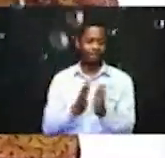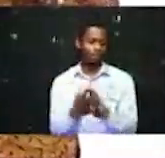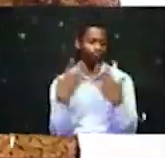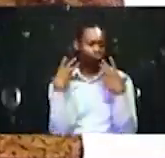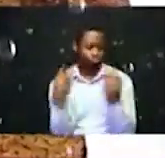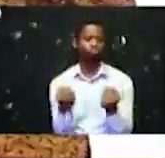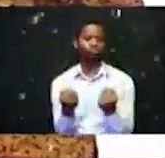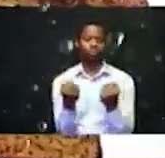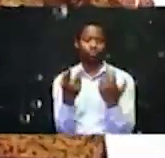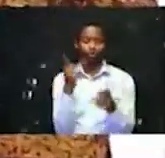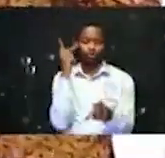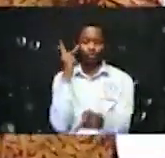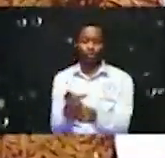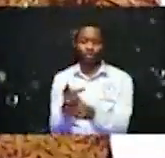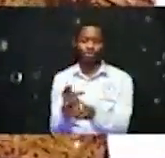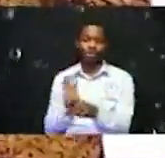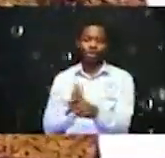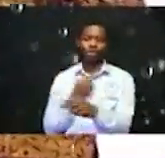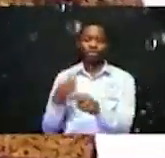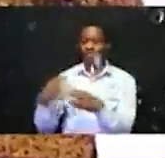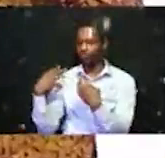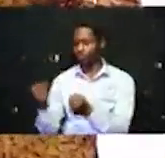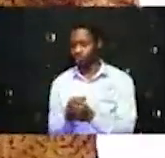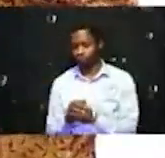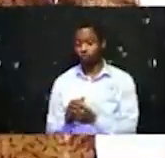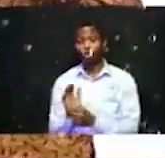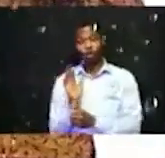our name. Your name is your greatest